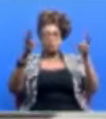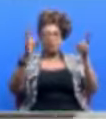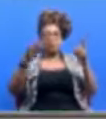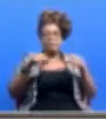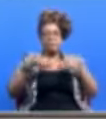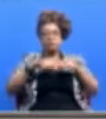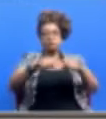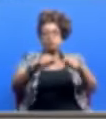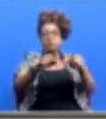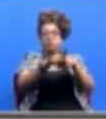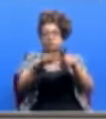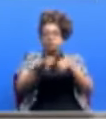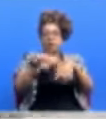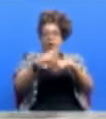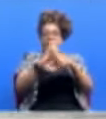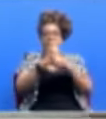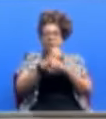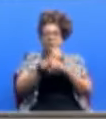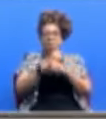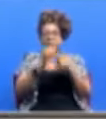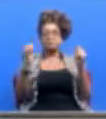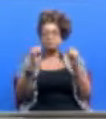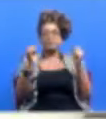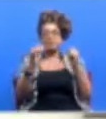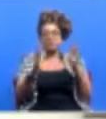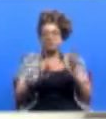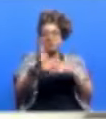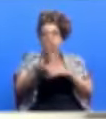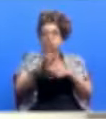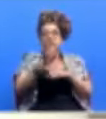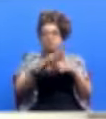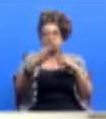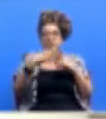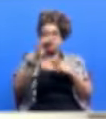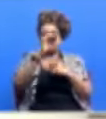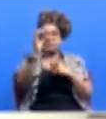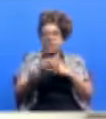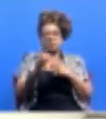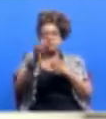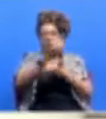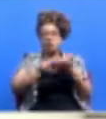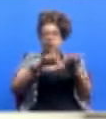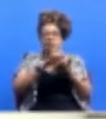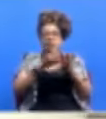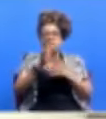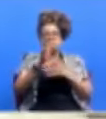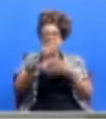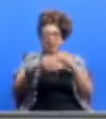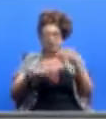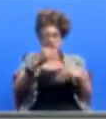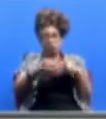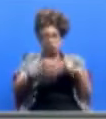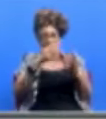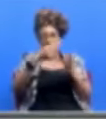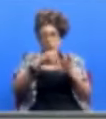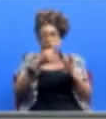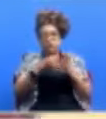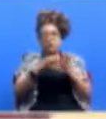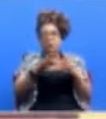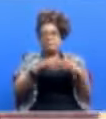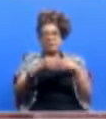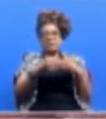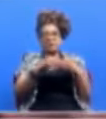the trolleys, he also makes EcoHeat freezers using 80% of locally manufactured materials,